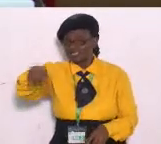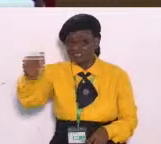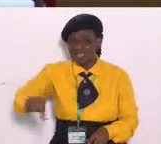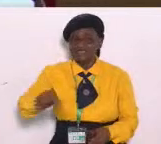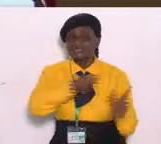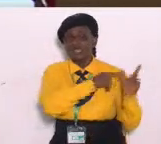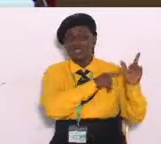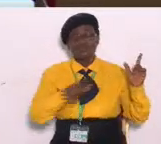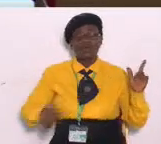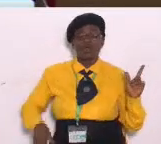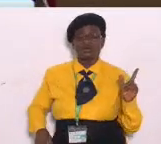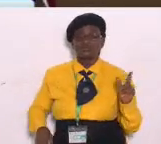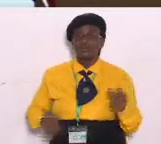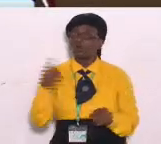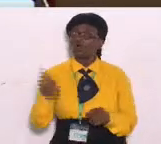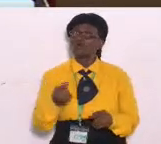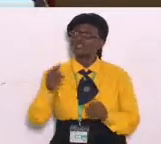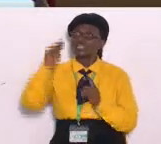it.